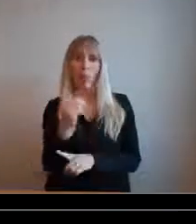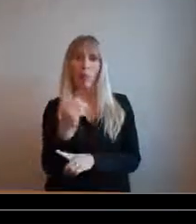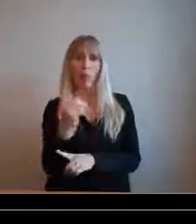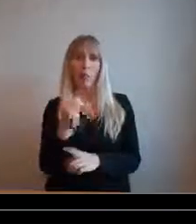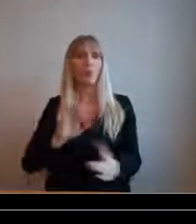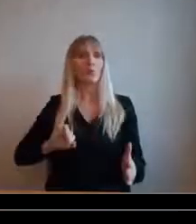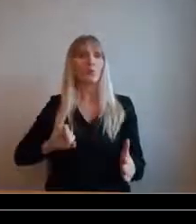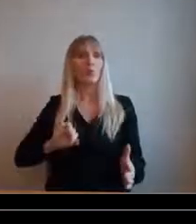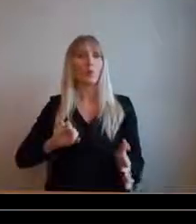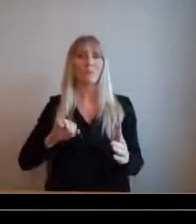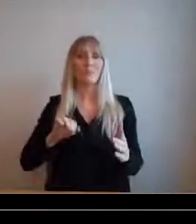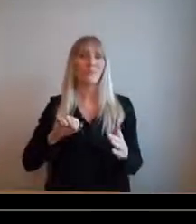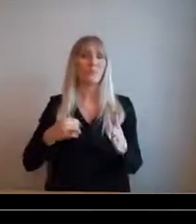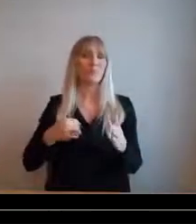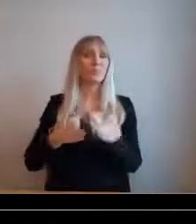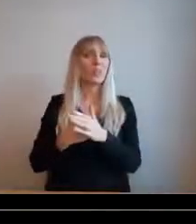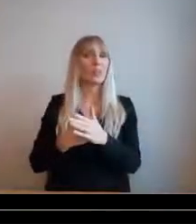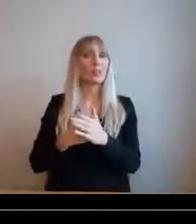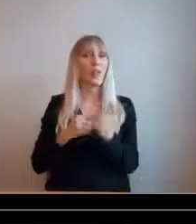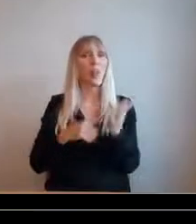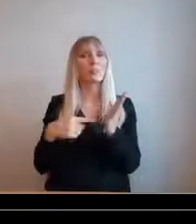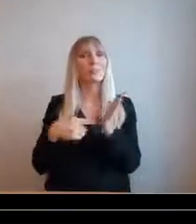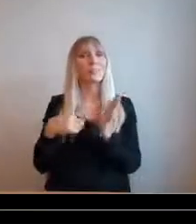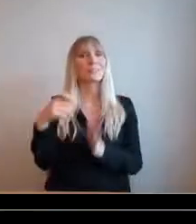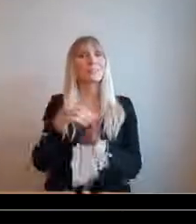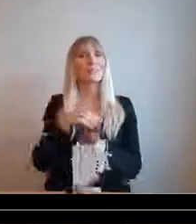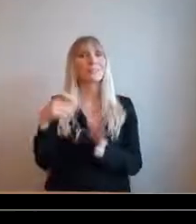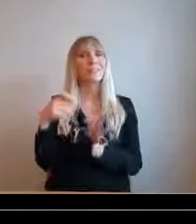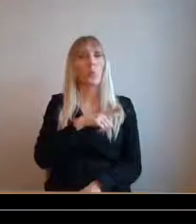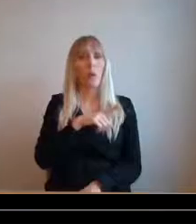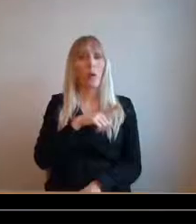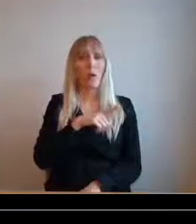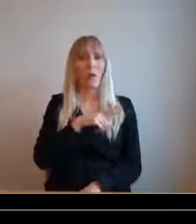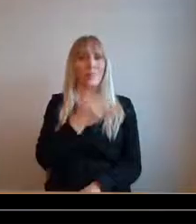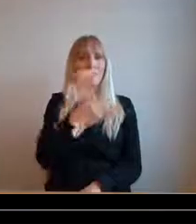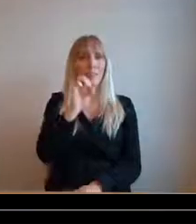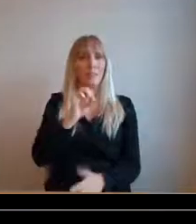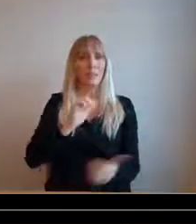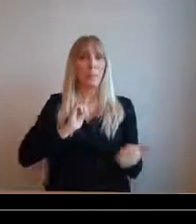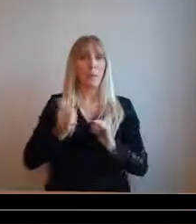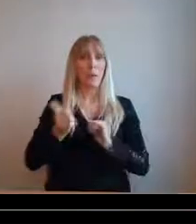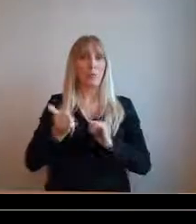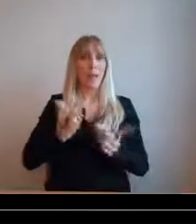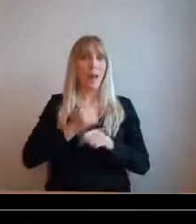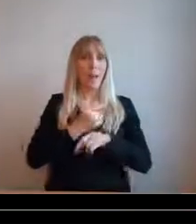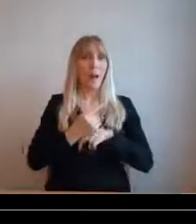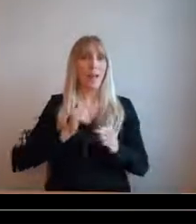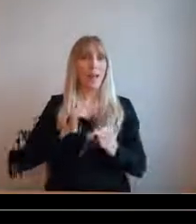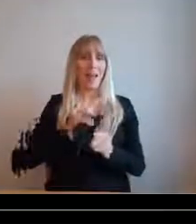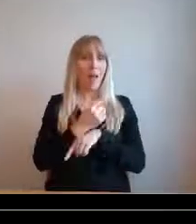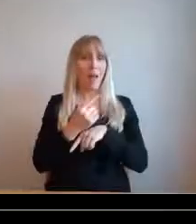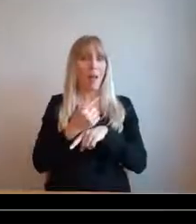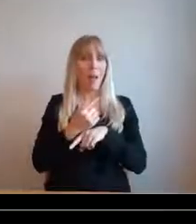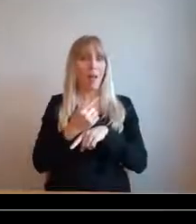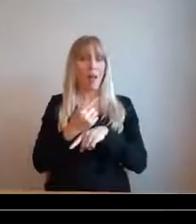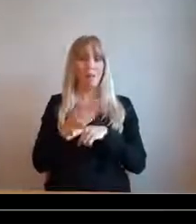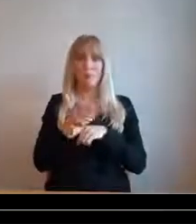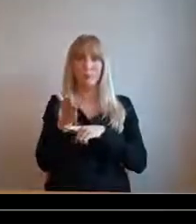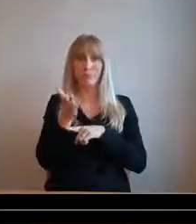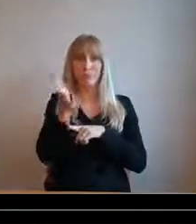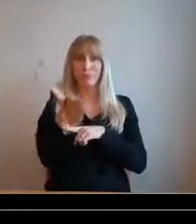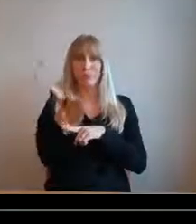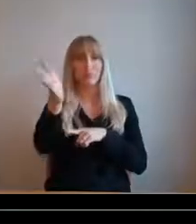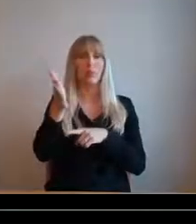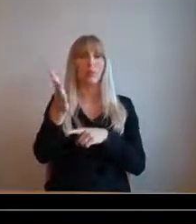on the LTC, because it's a 70 mile per hour through a 7.3